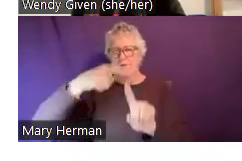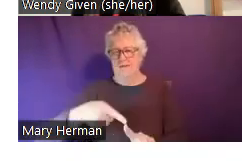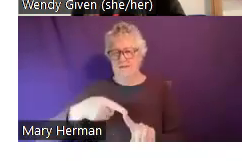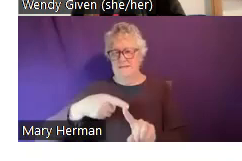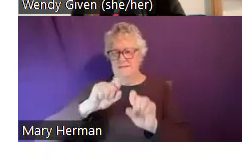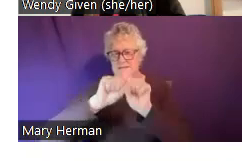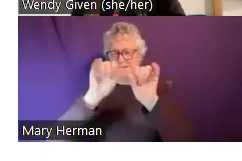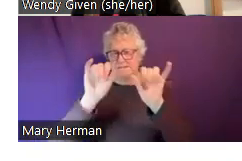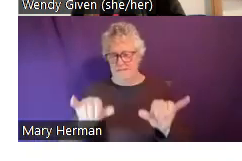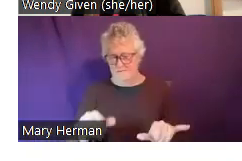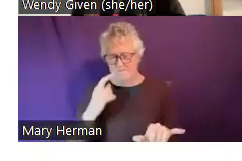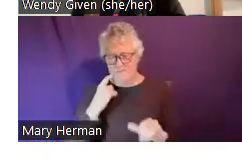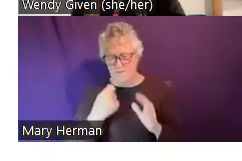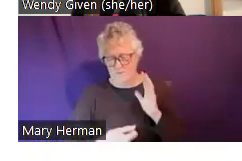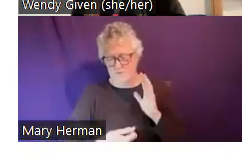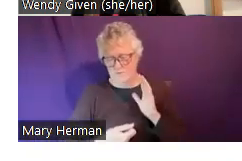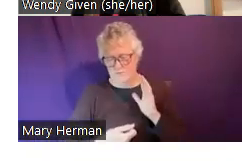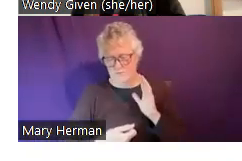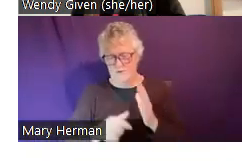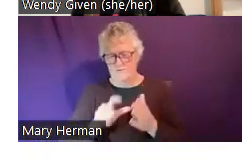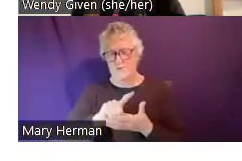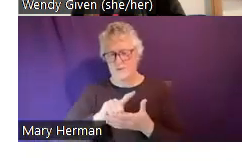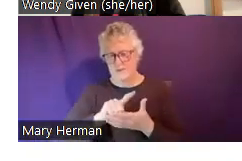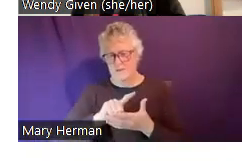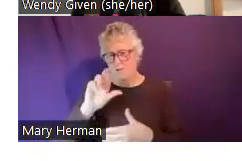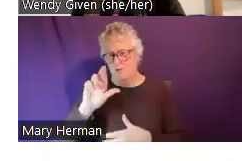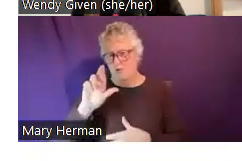of reviewing the RFQs.